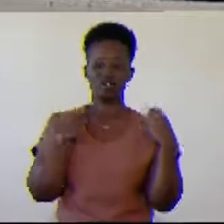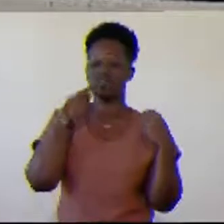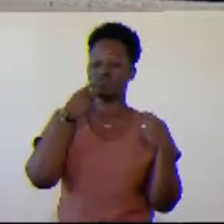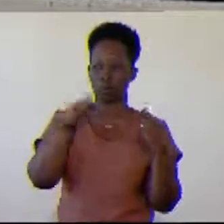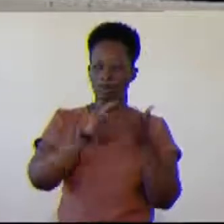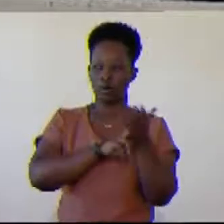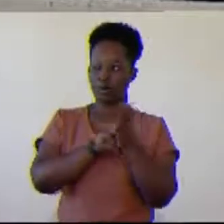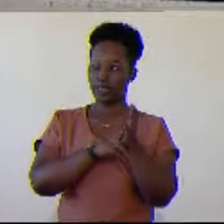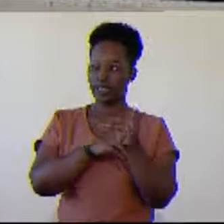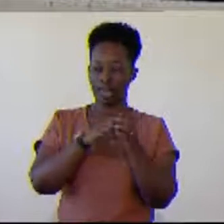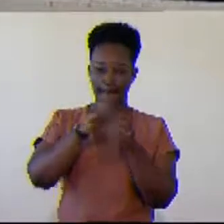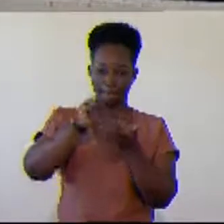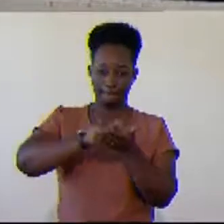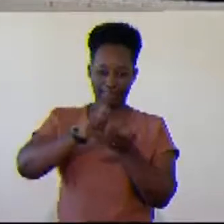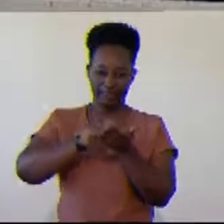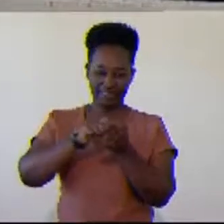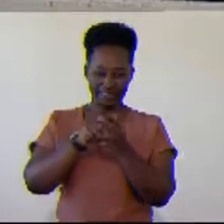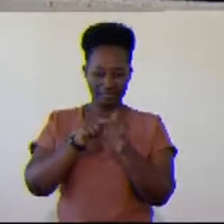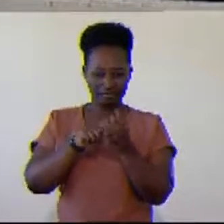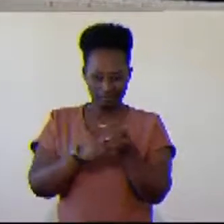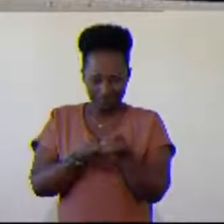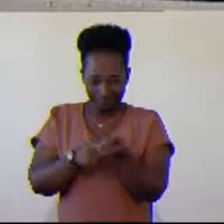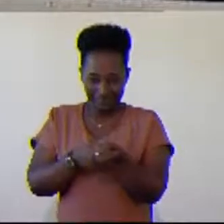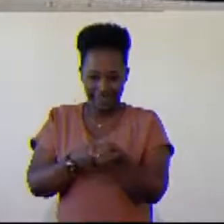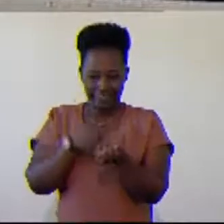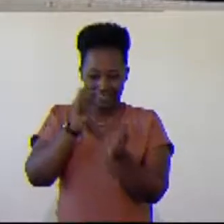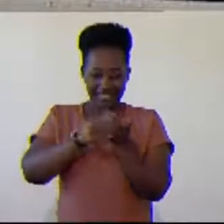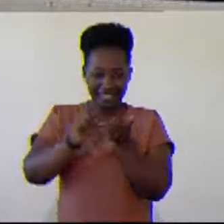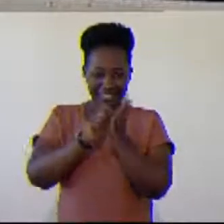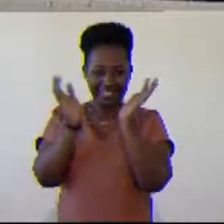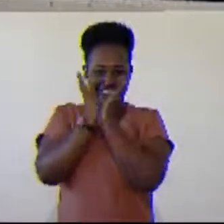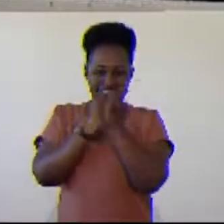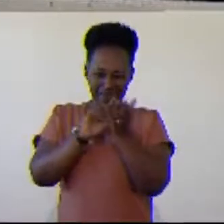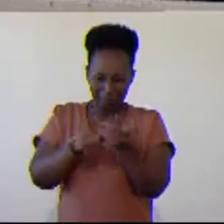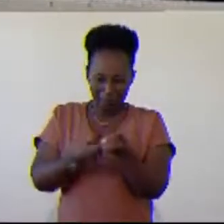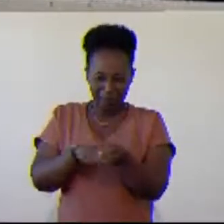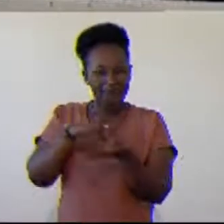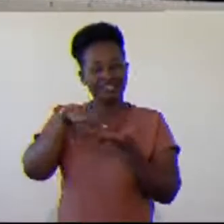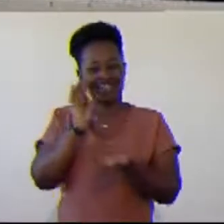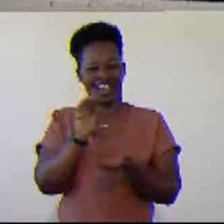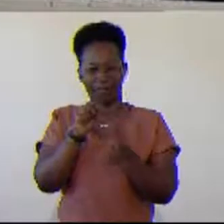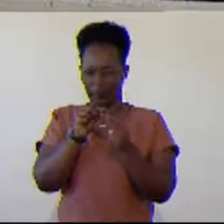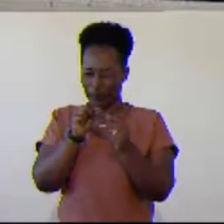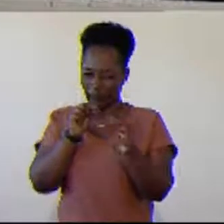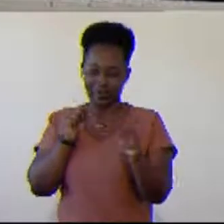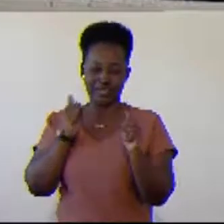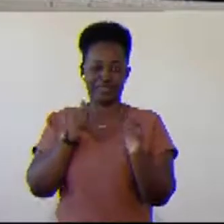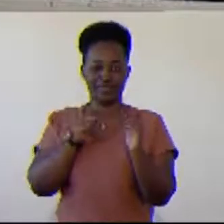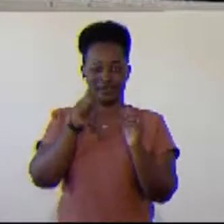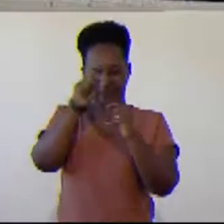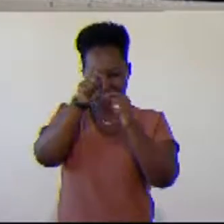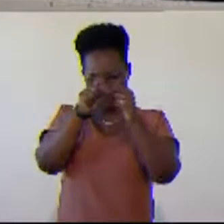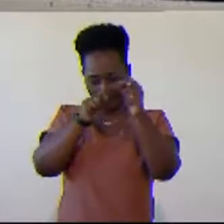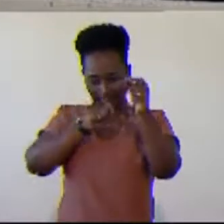want you to be able to see. Let's go to the next point. B goes with the other one. Okay? B goes